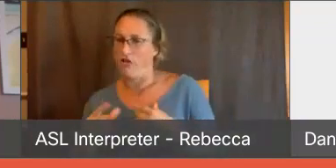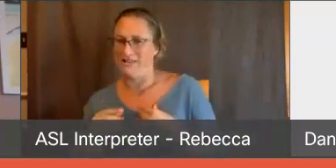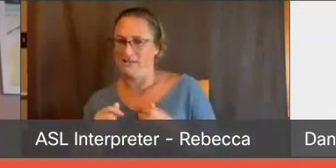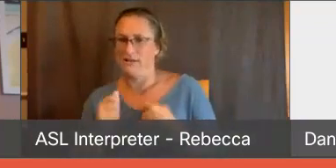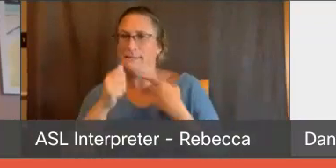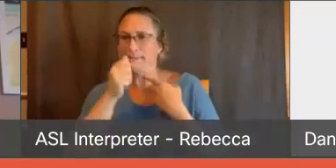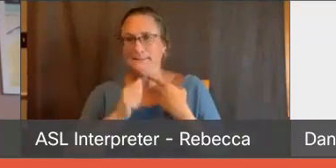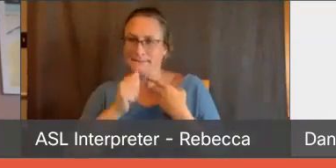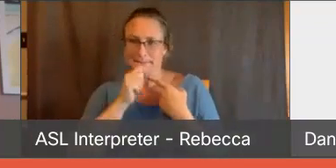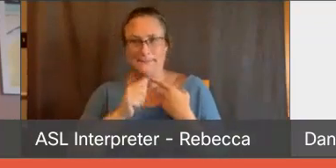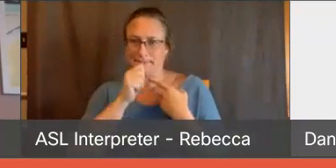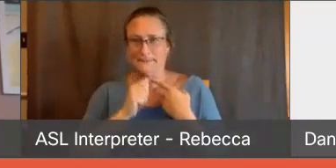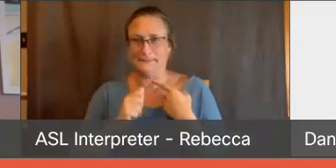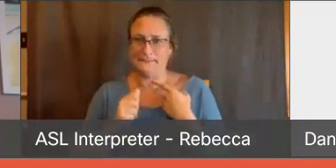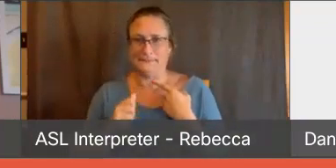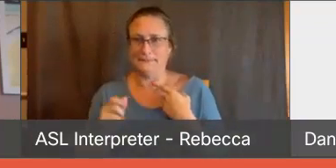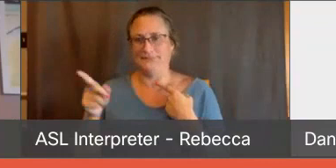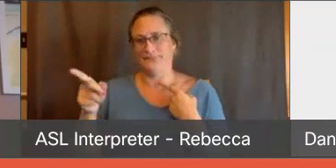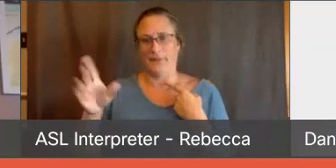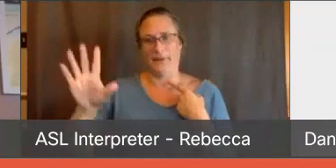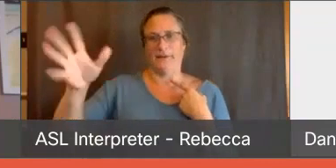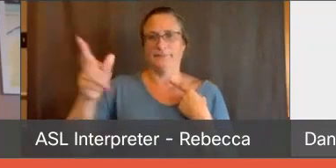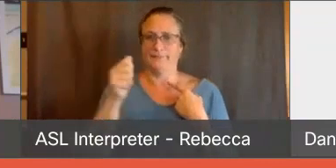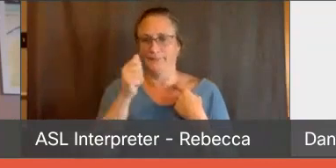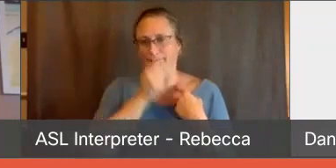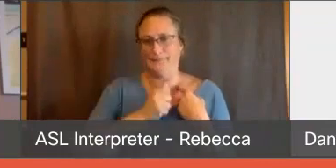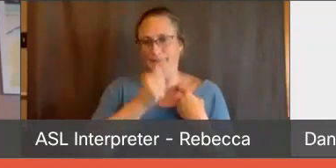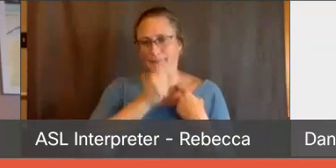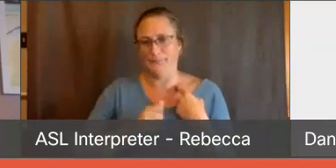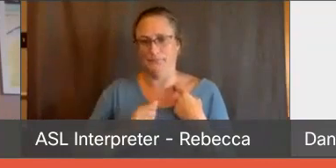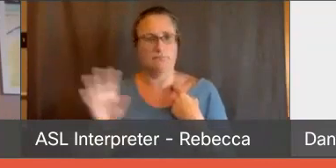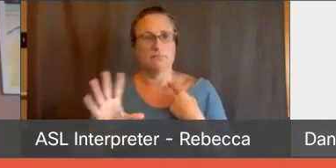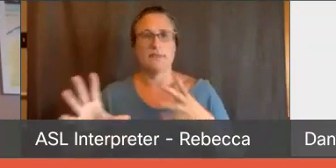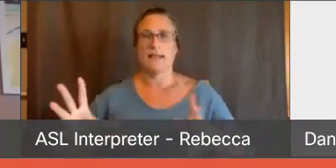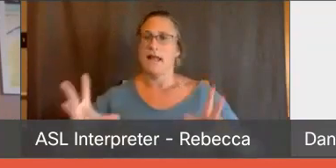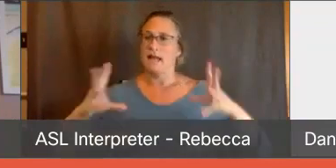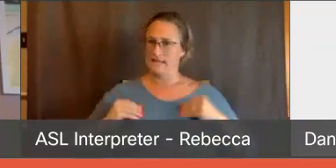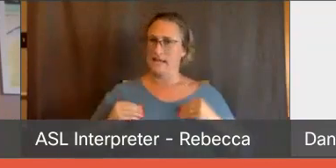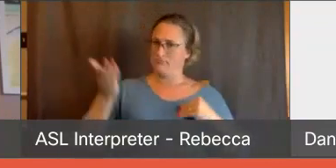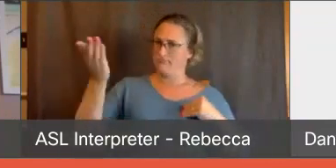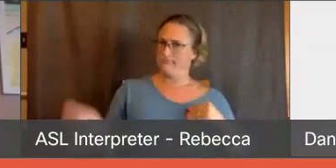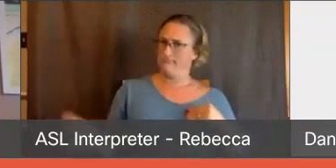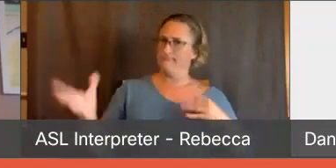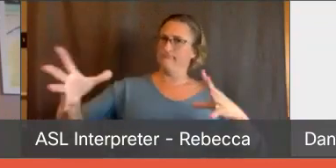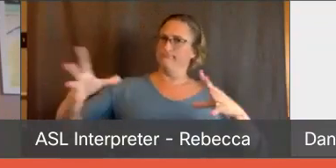like tolerate someone, so they're not good, but you like put up with it, versus acceptance, which is embracing someone for their whole